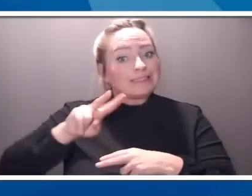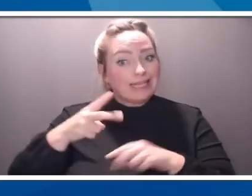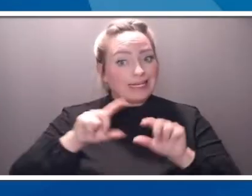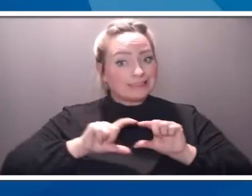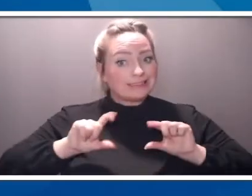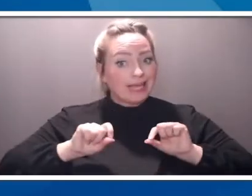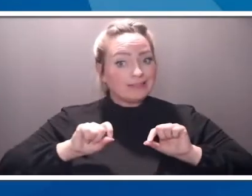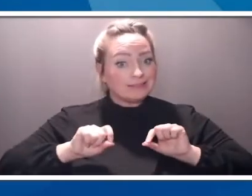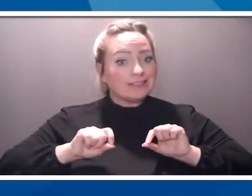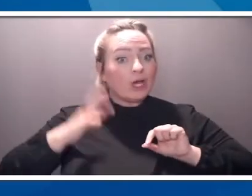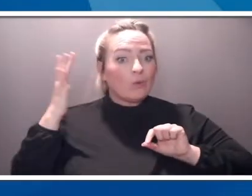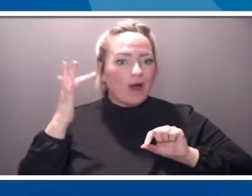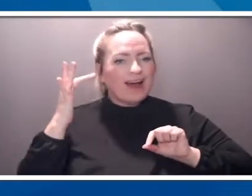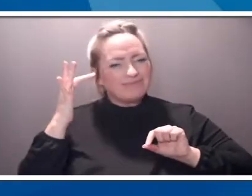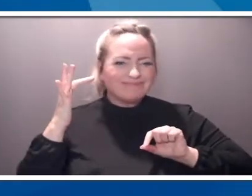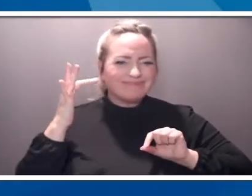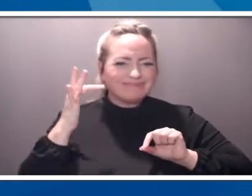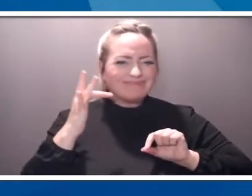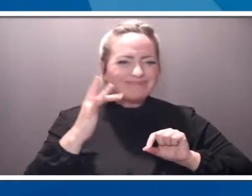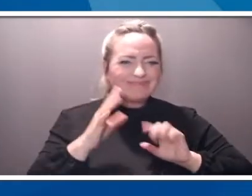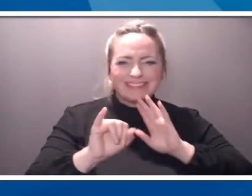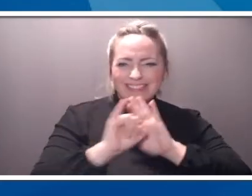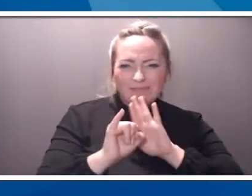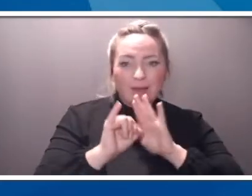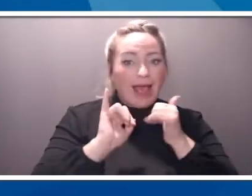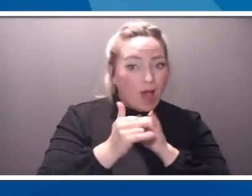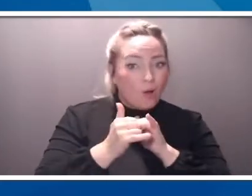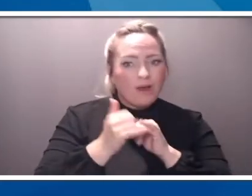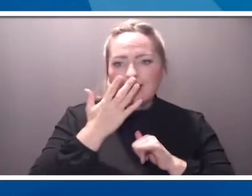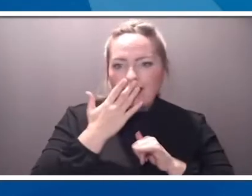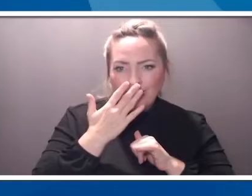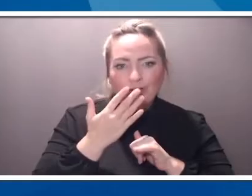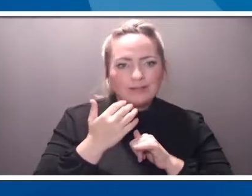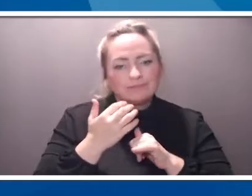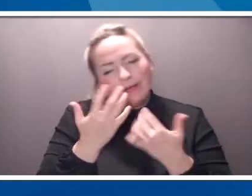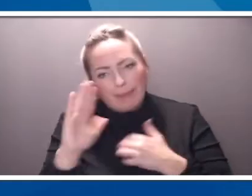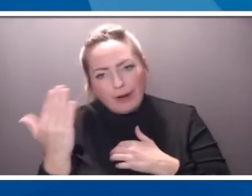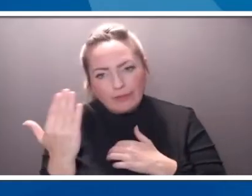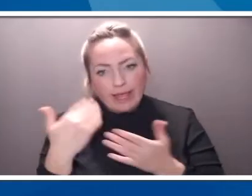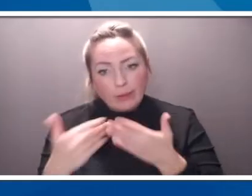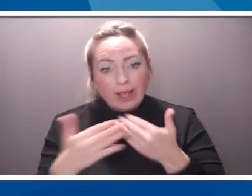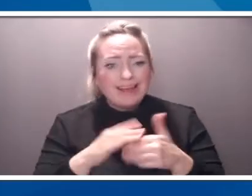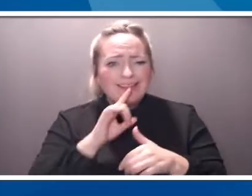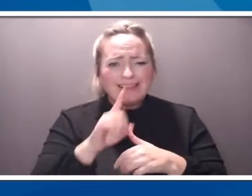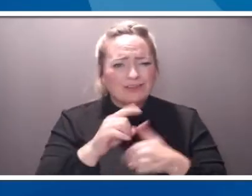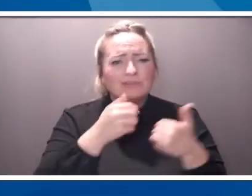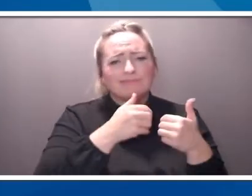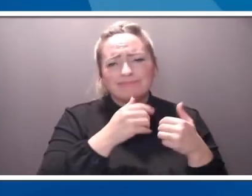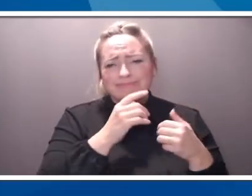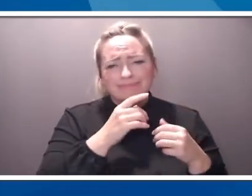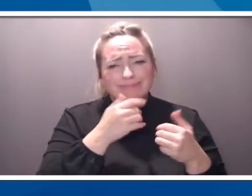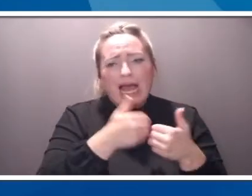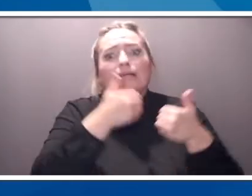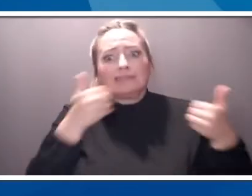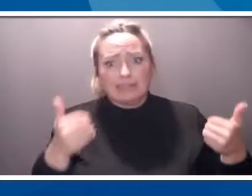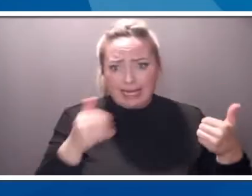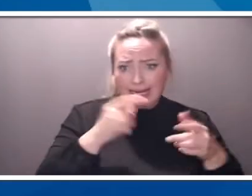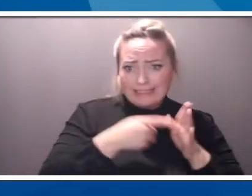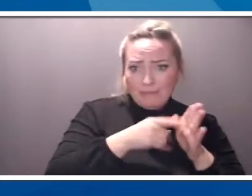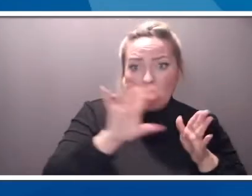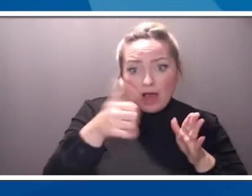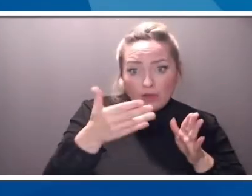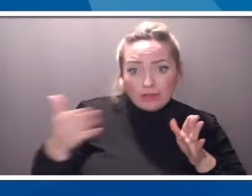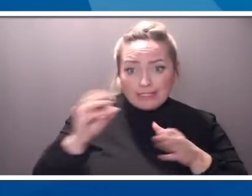use of color for the second set, because we're kind of distinguishing things purely by color, apparently anyway. I mean, these are all